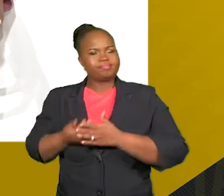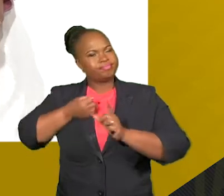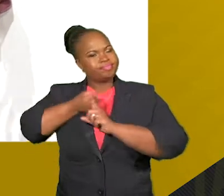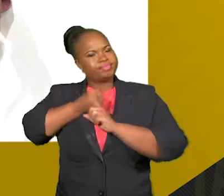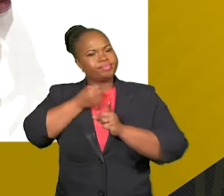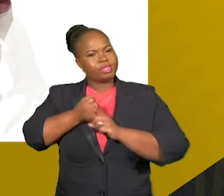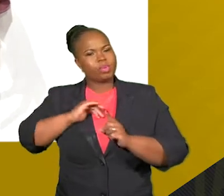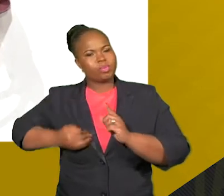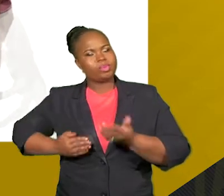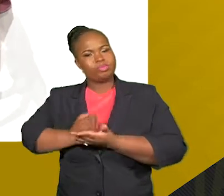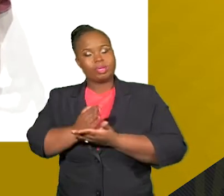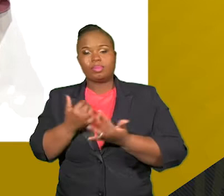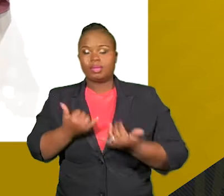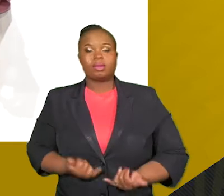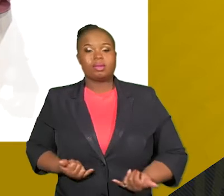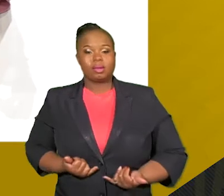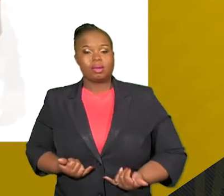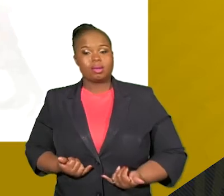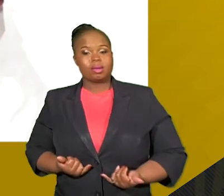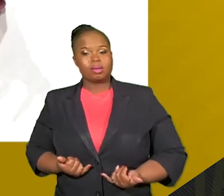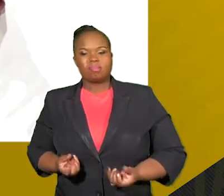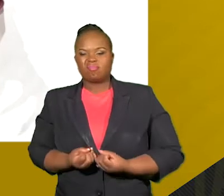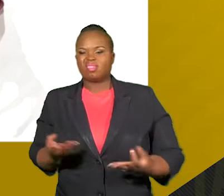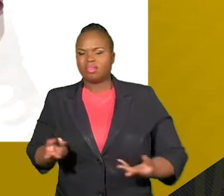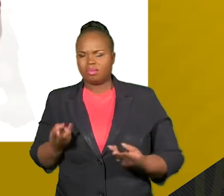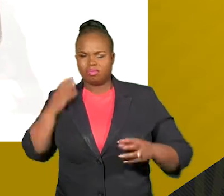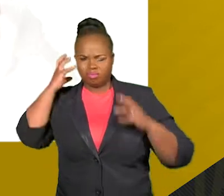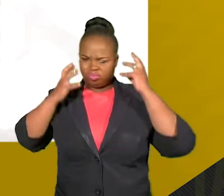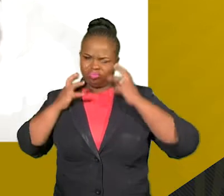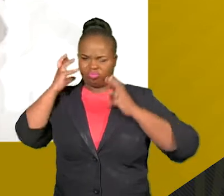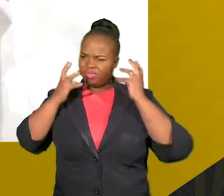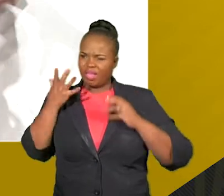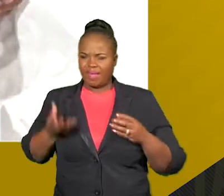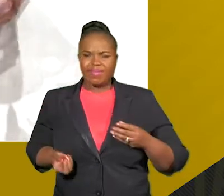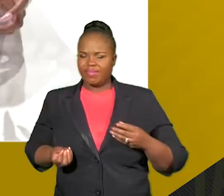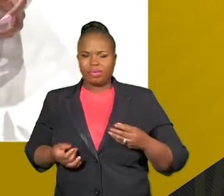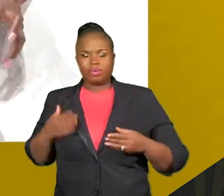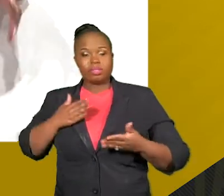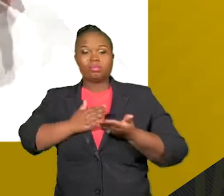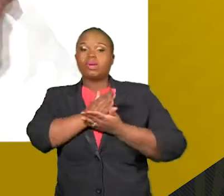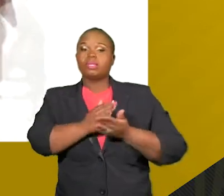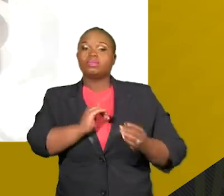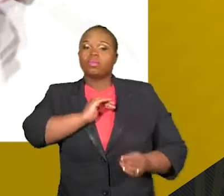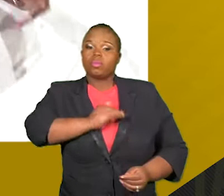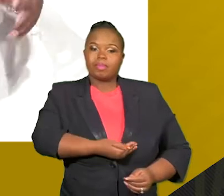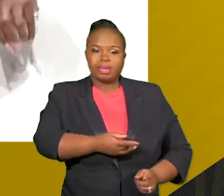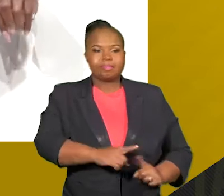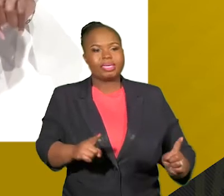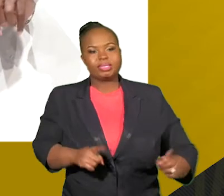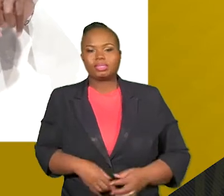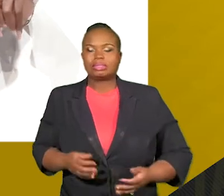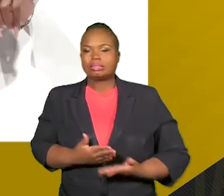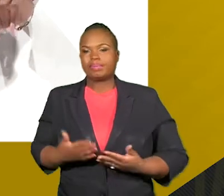women's rights. Has it now become so confused with not necessarily fighting for the rights of women, but now trying to emasculate